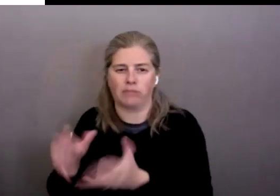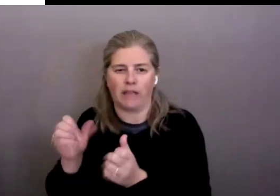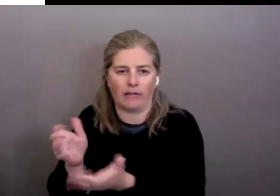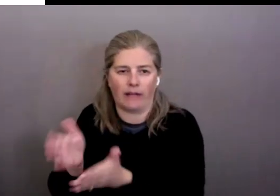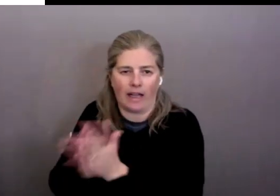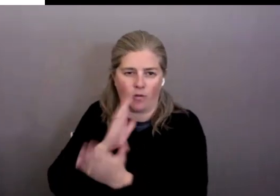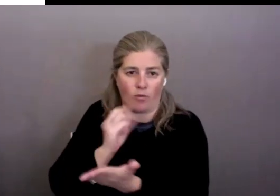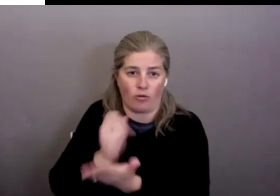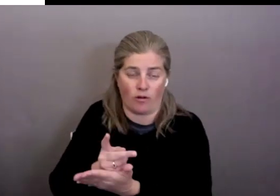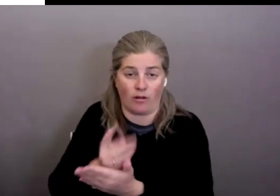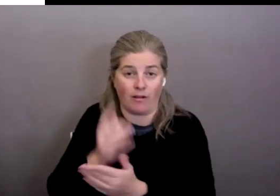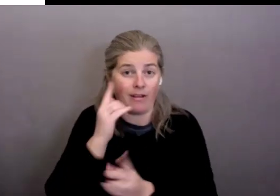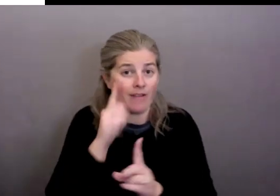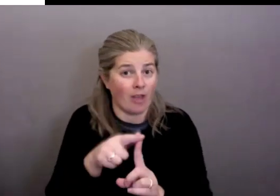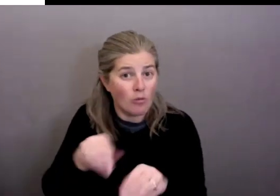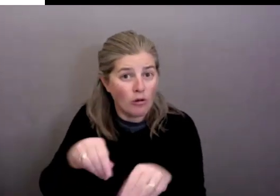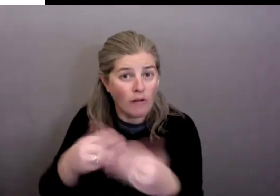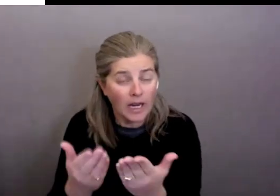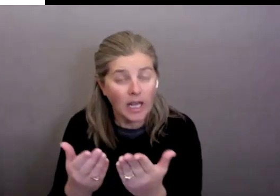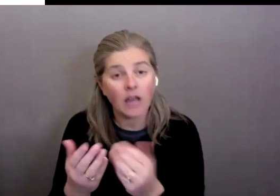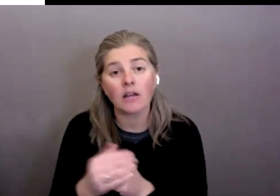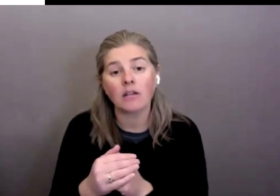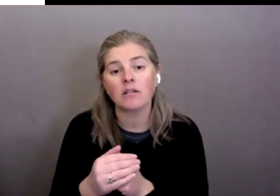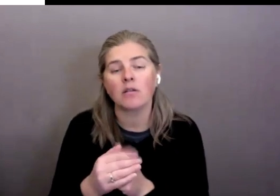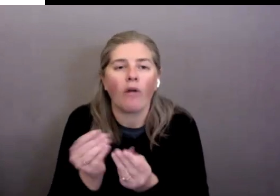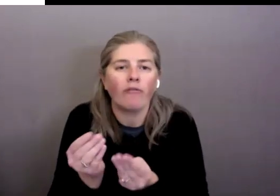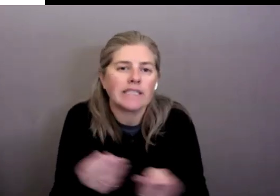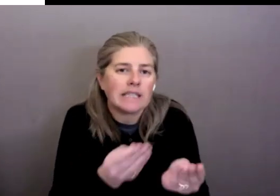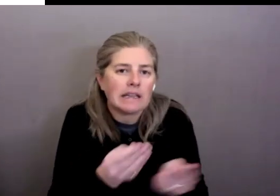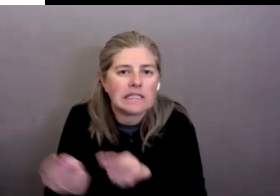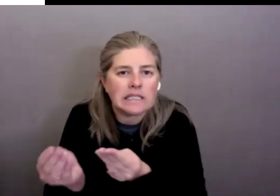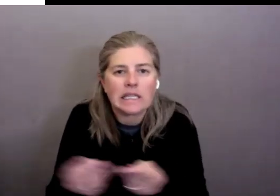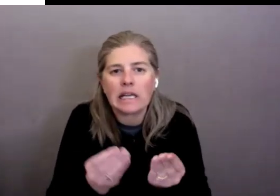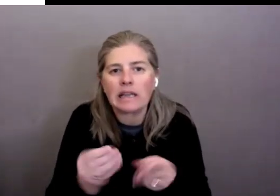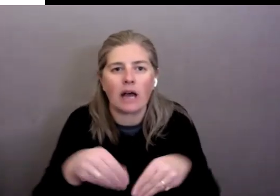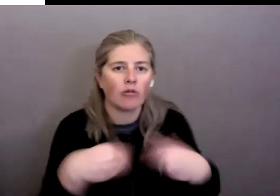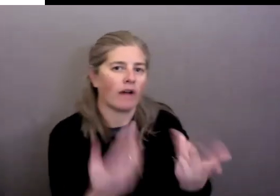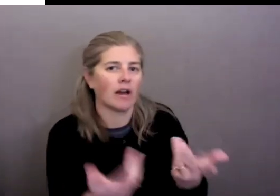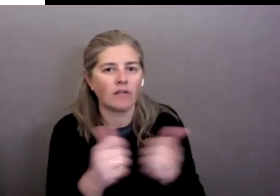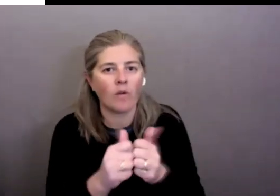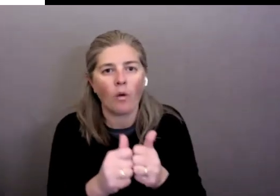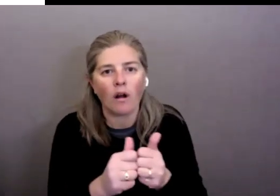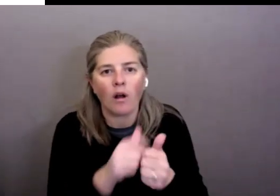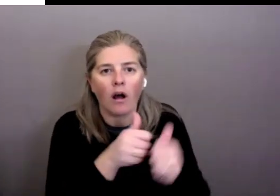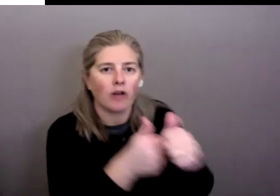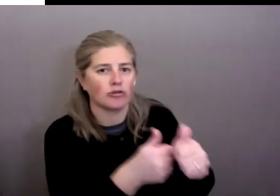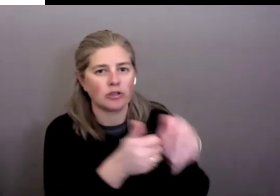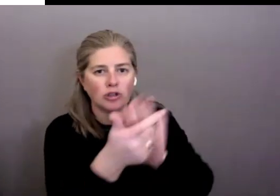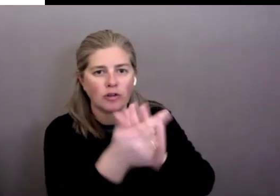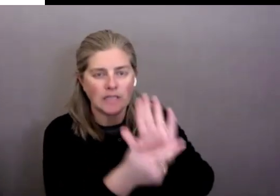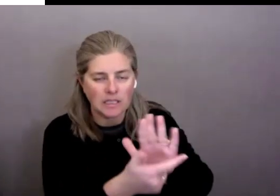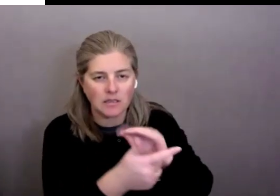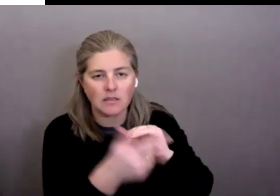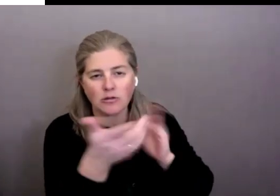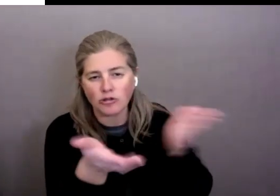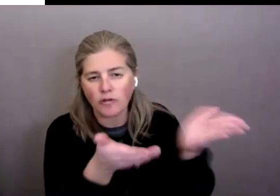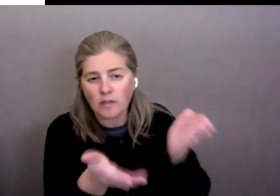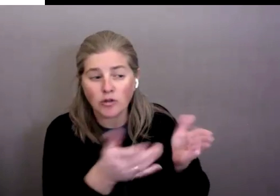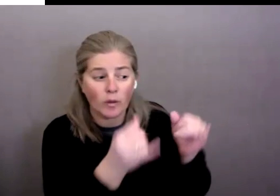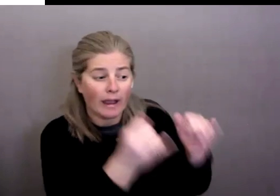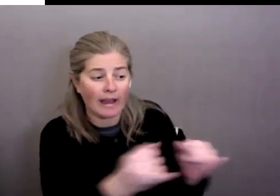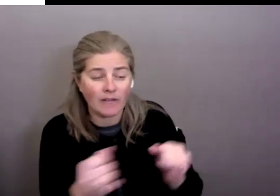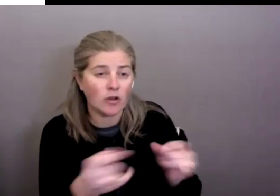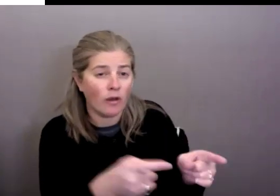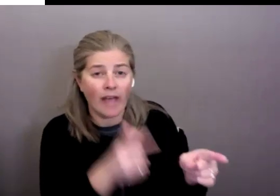If the AAA is providing or facilitating the provision of allowable Older Americans Act services, to individuals who do not meet